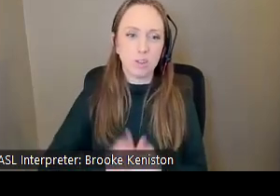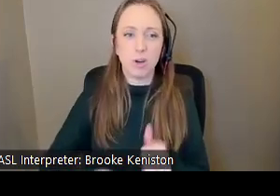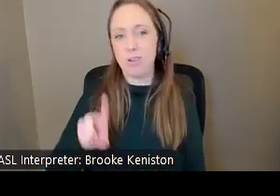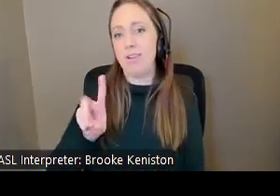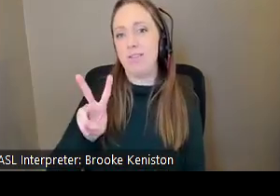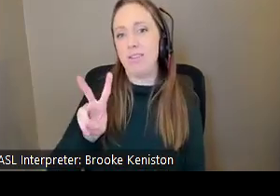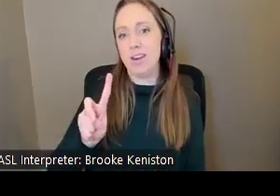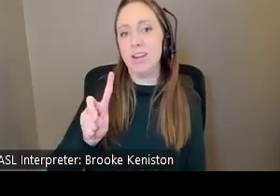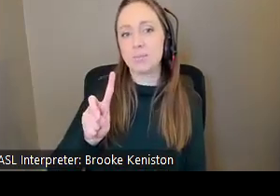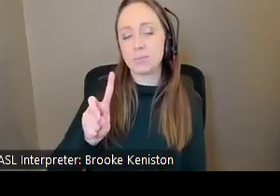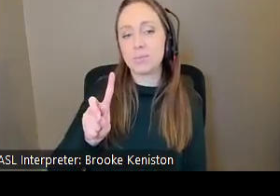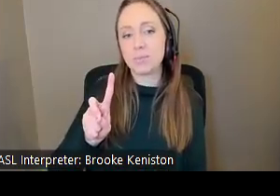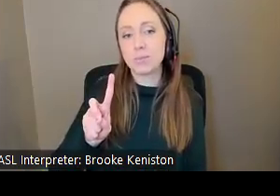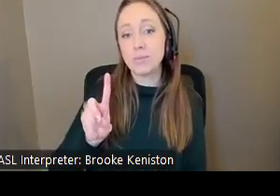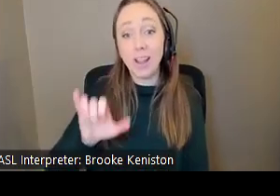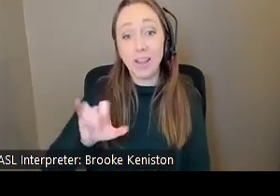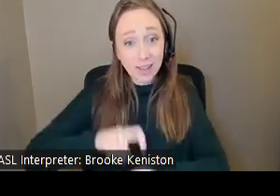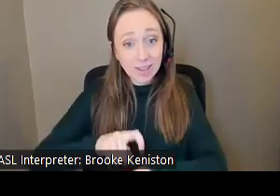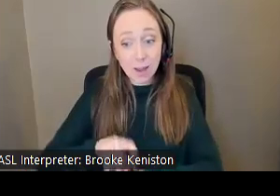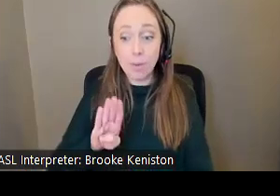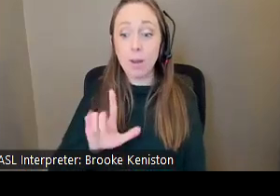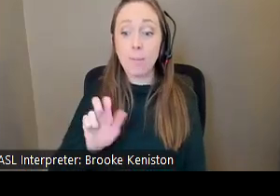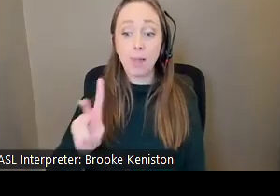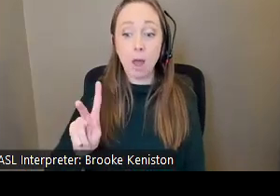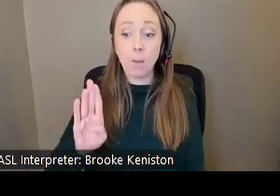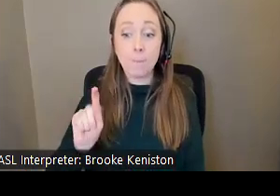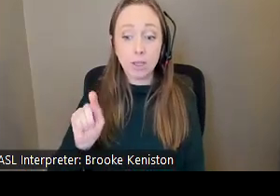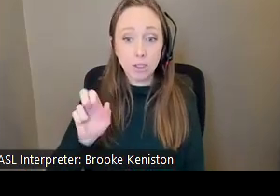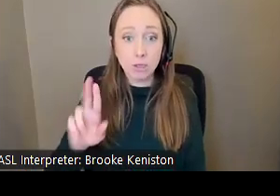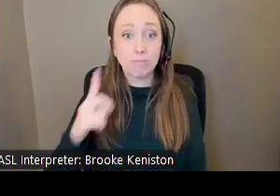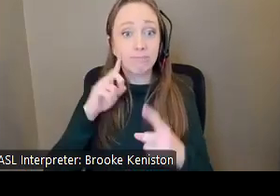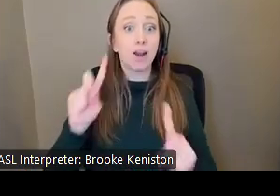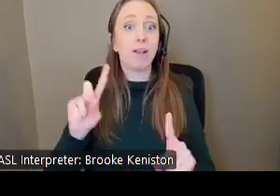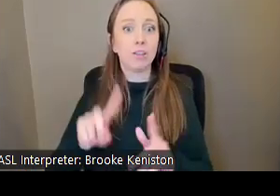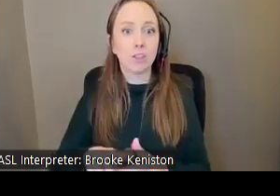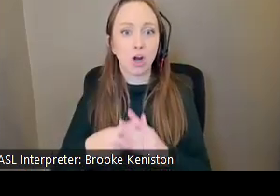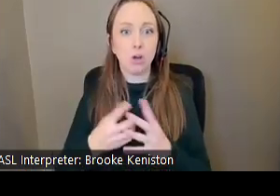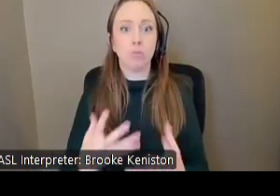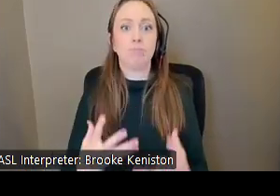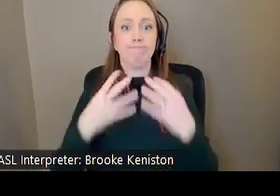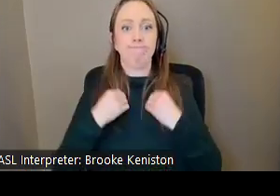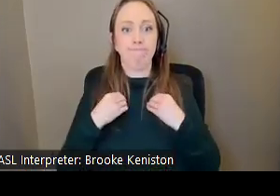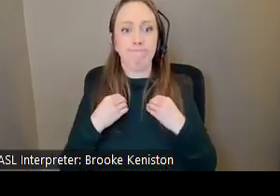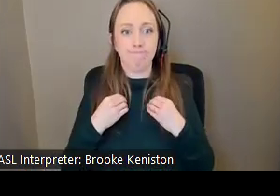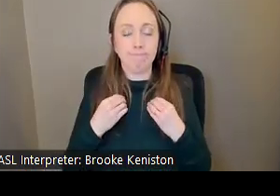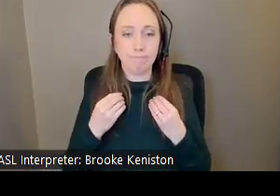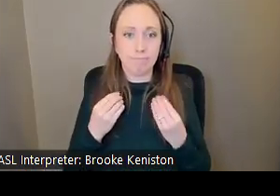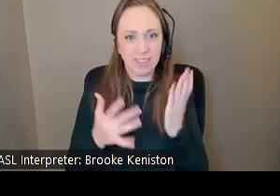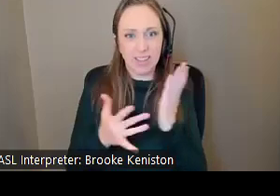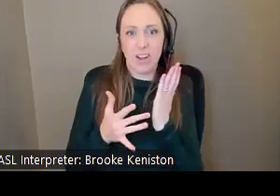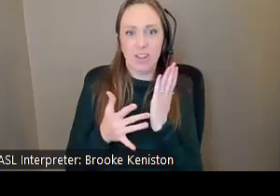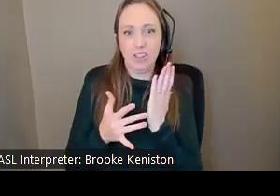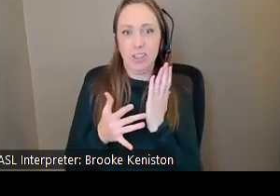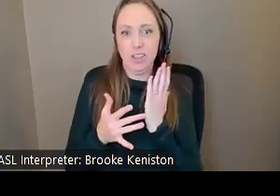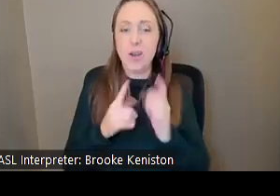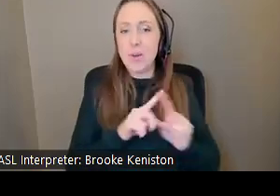was beginning to embrace technology. It's 2007. Somebody has been doing it since 2000. And